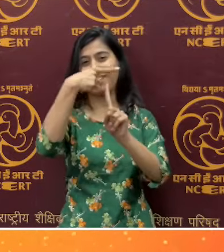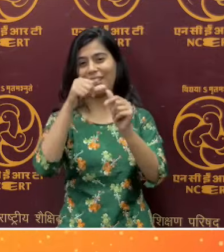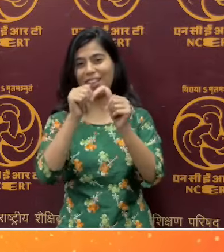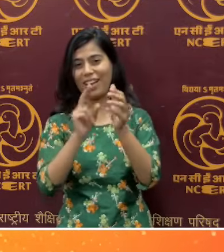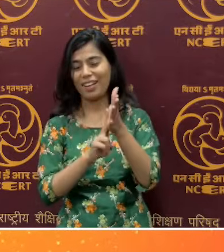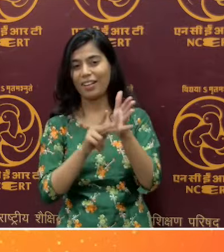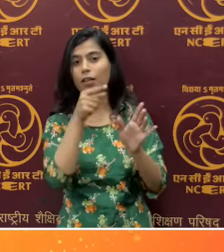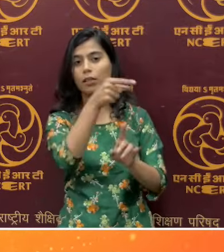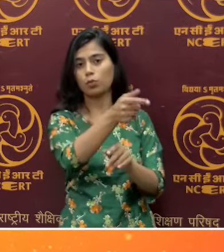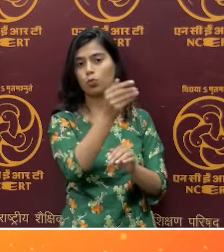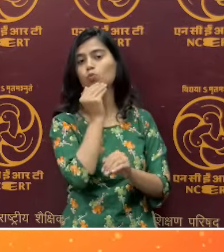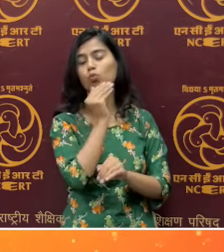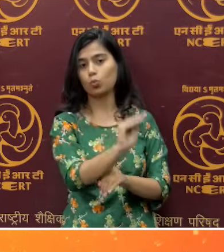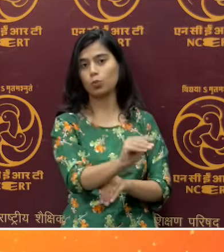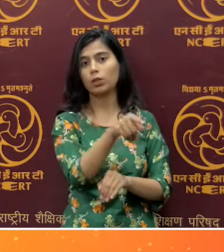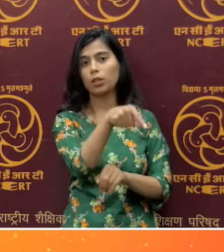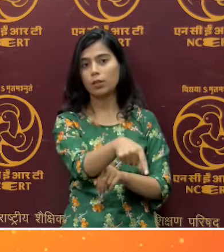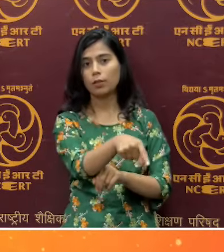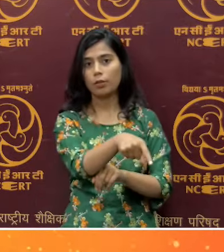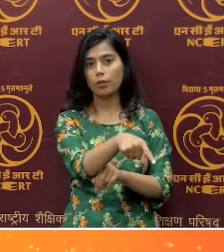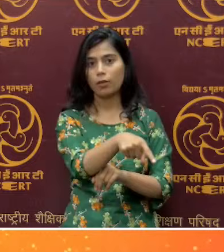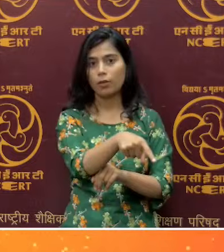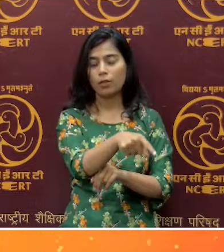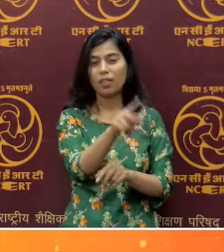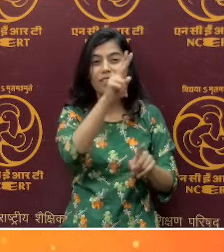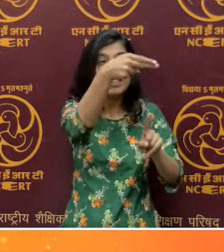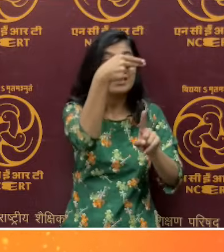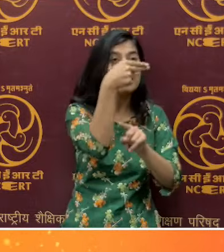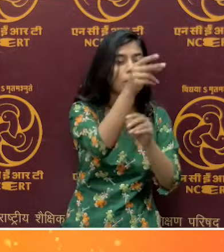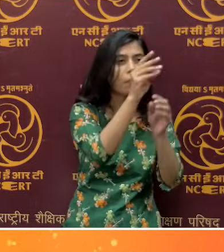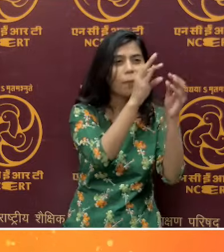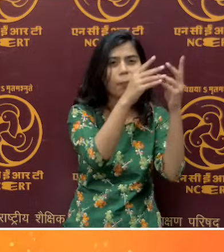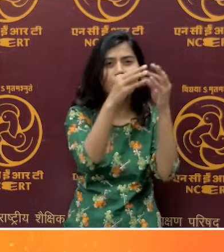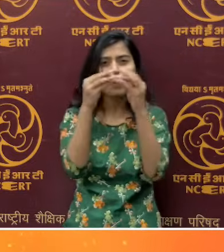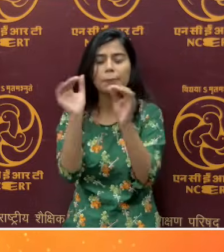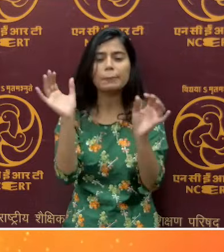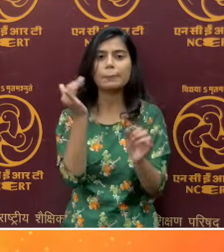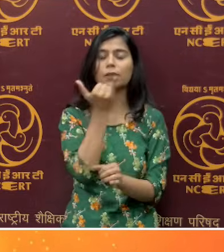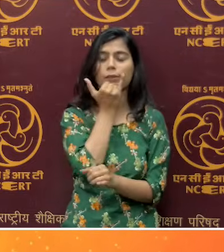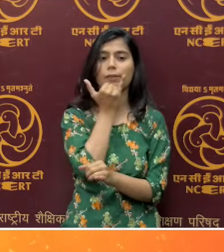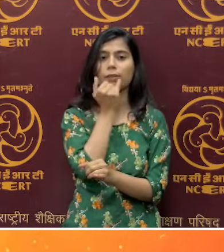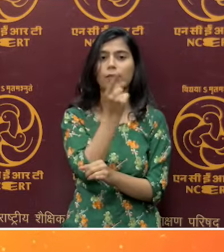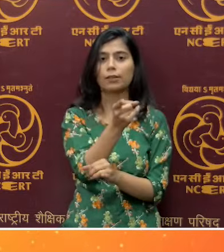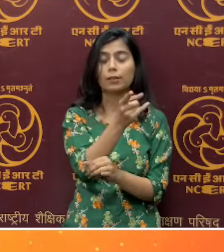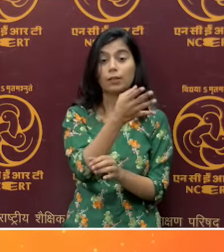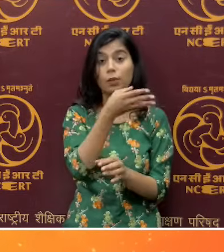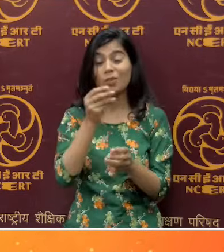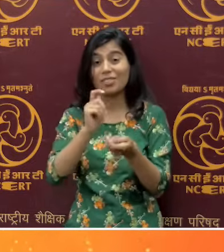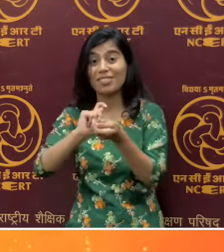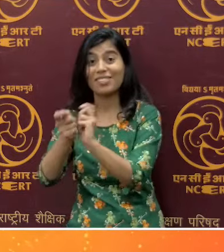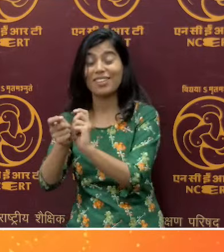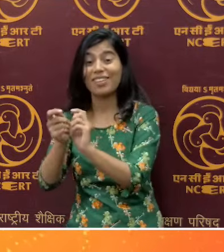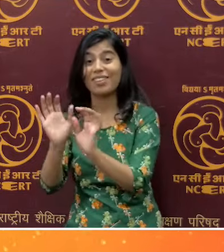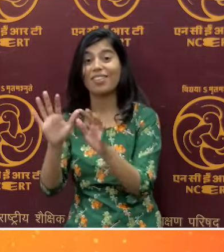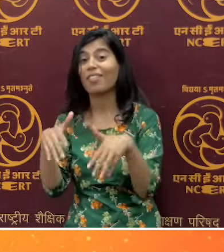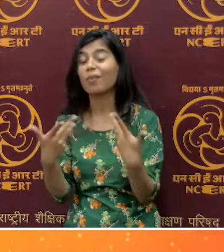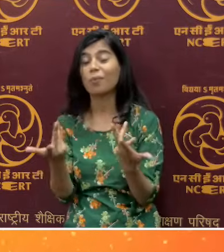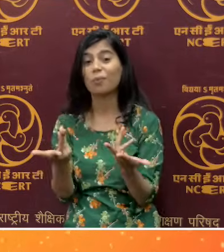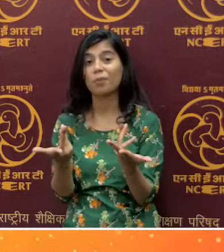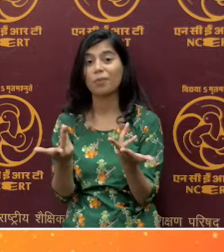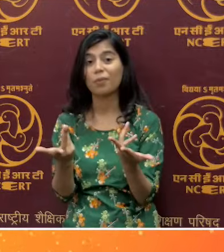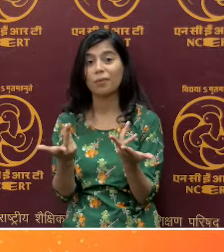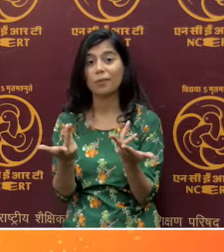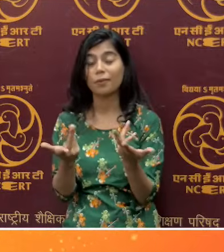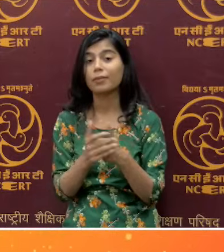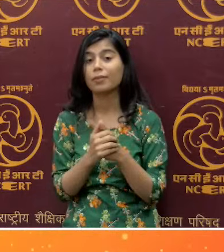update the name, or there is a spelling mistake or something is that, like we wanted to change the name, so we can add